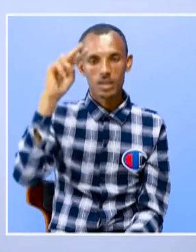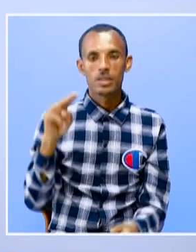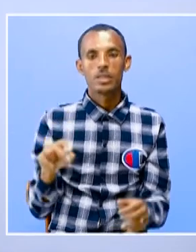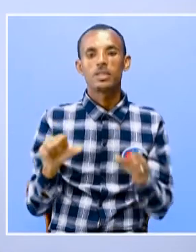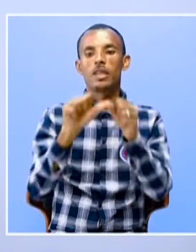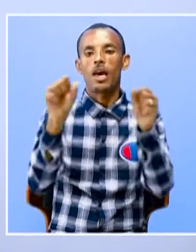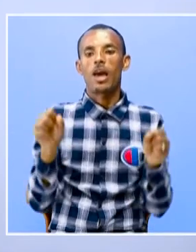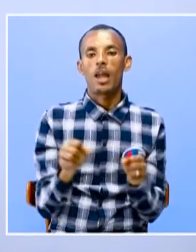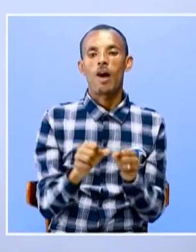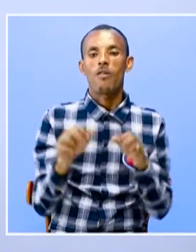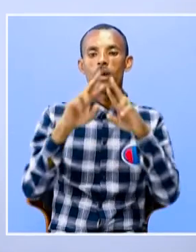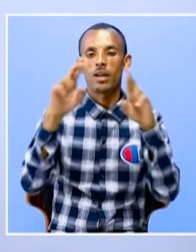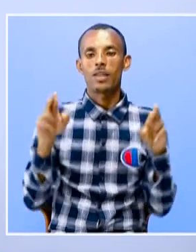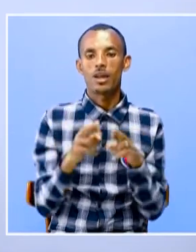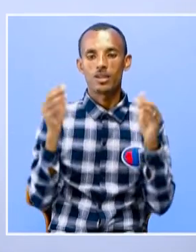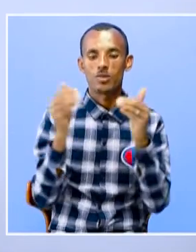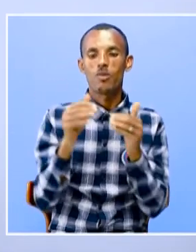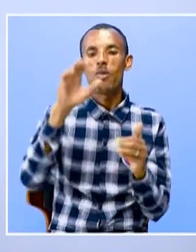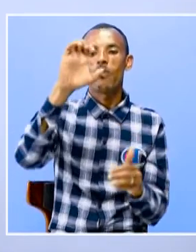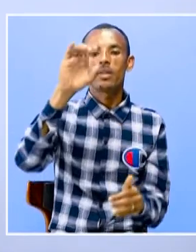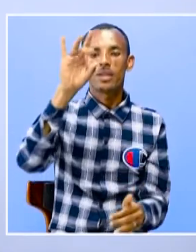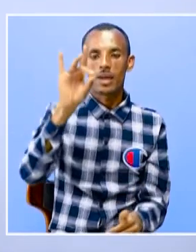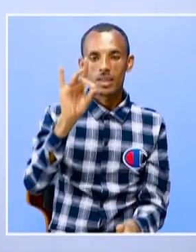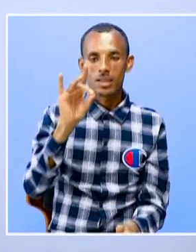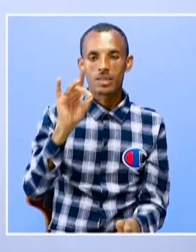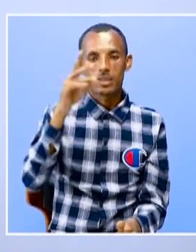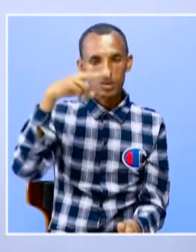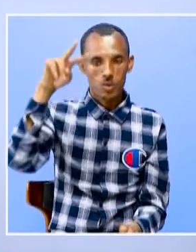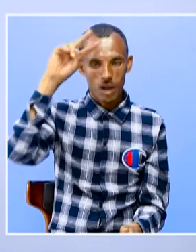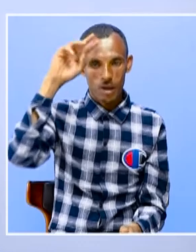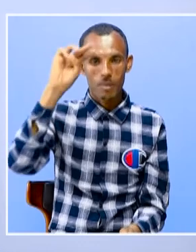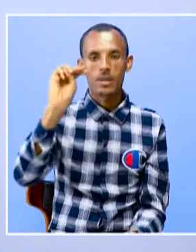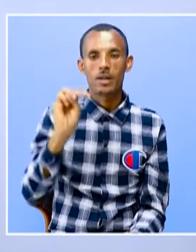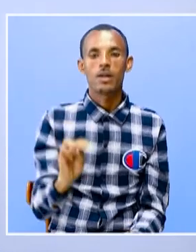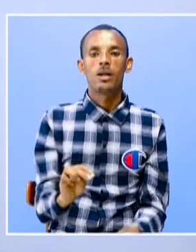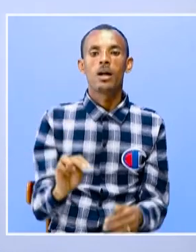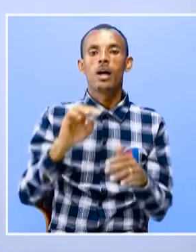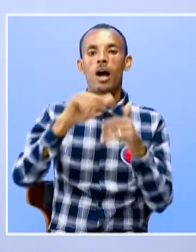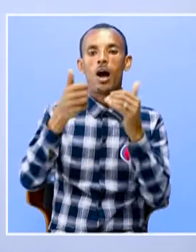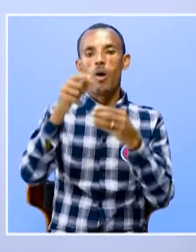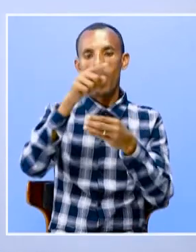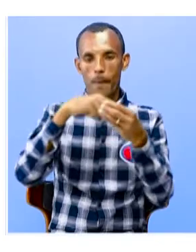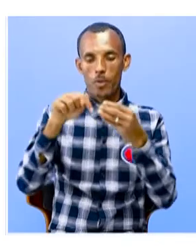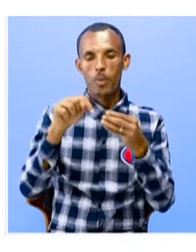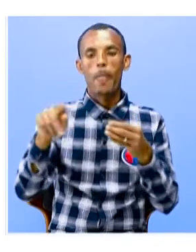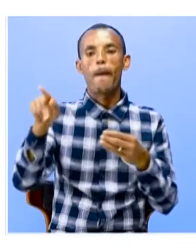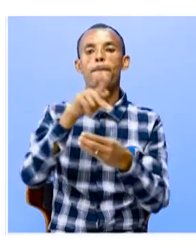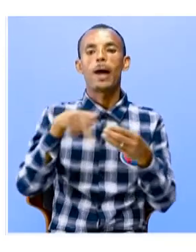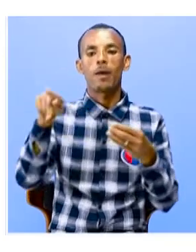this rectangle is this 48 square meter. Now how about perimeter?